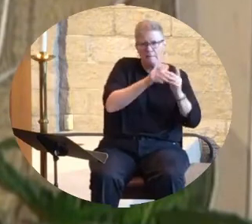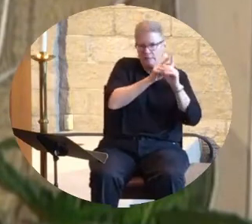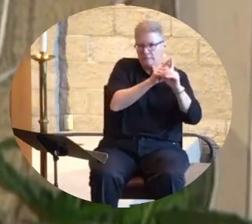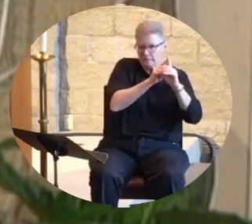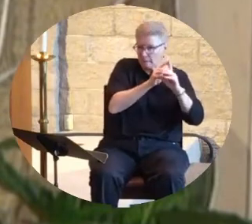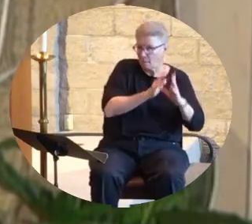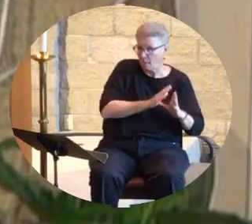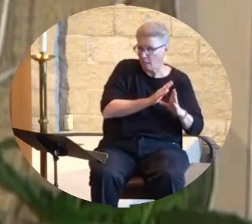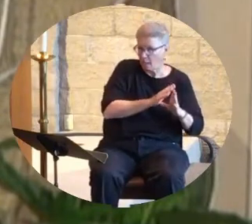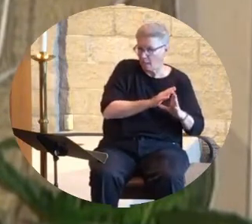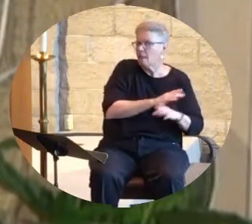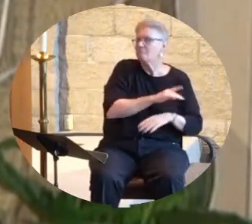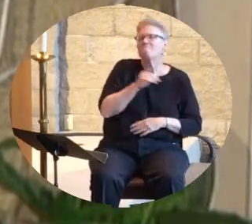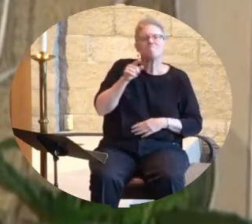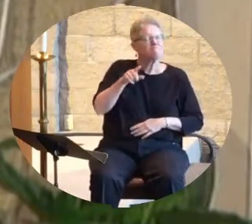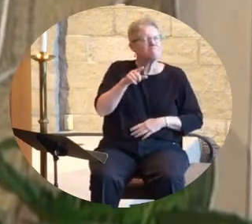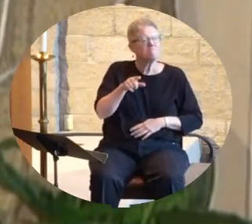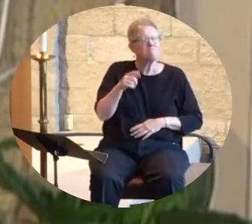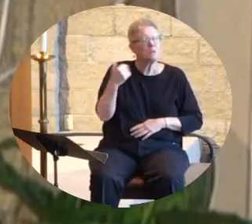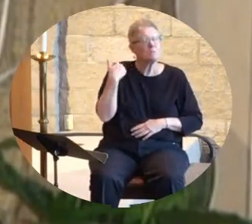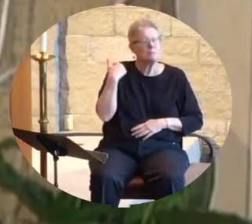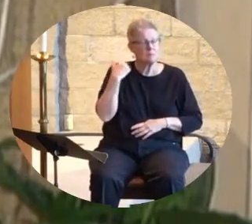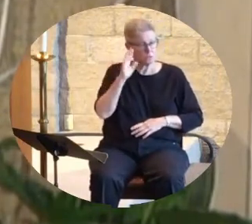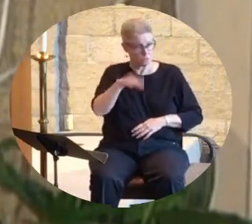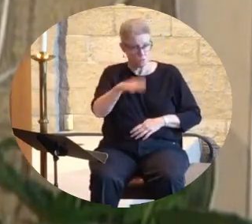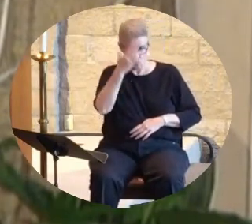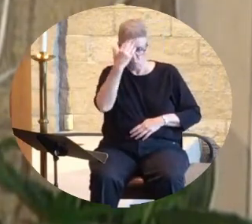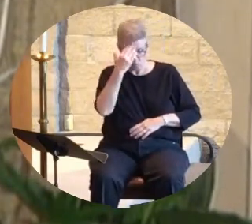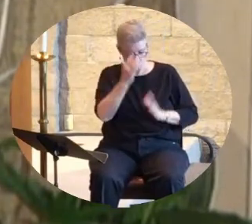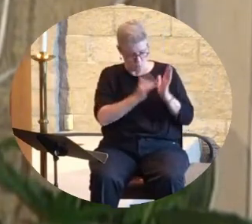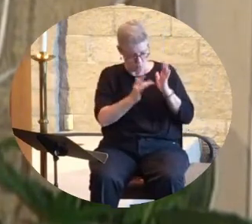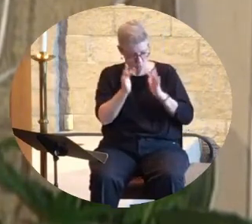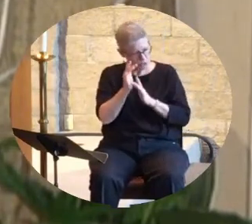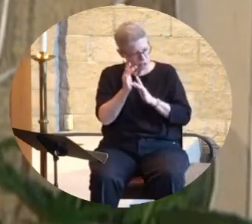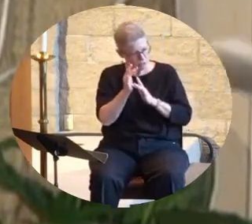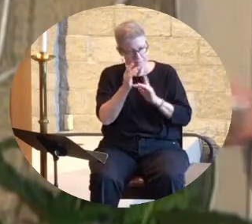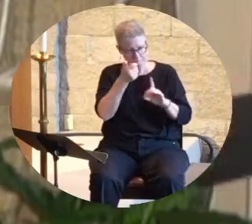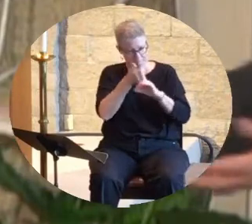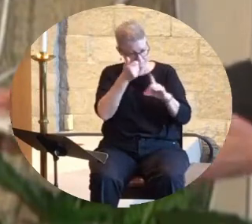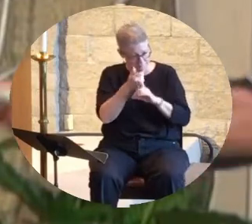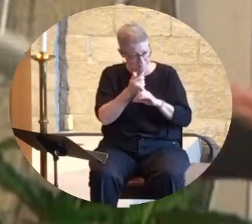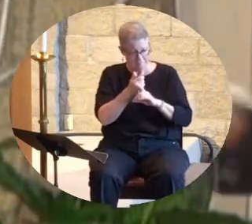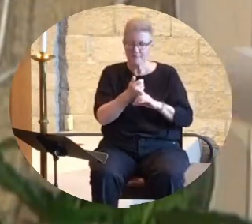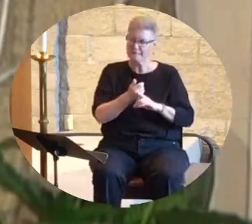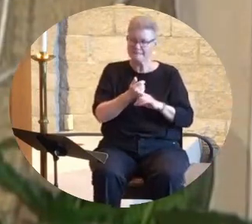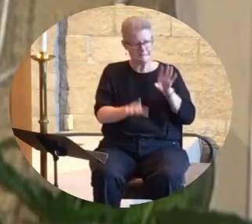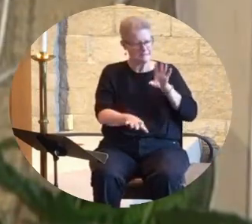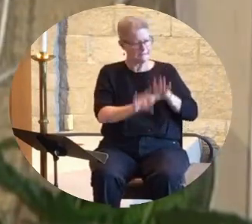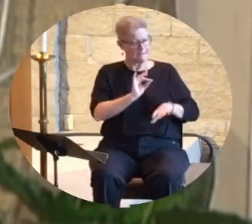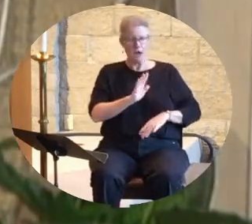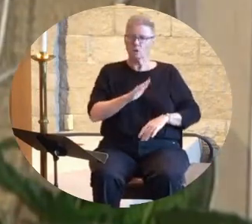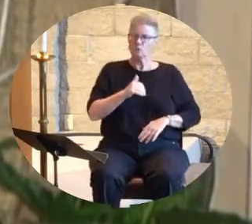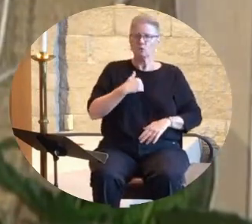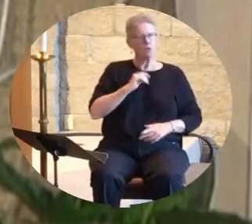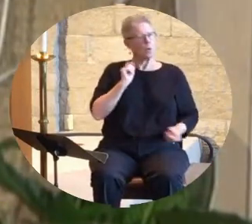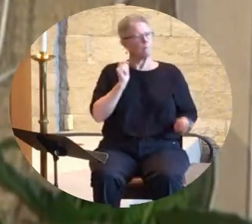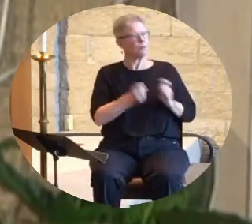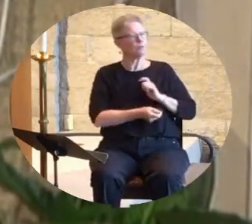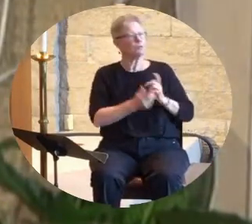when Jesus got to that certain place of soul evolution, that he called forth these 12 powers to